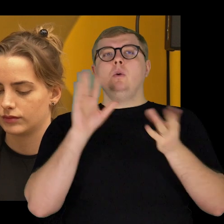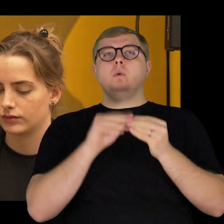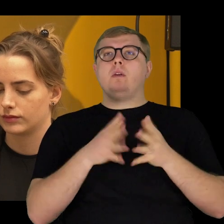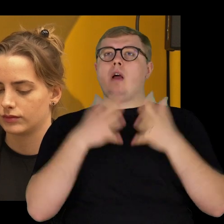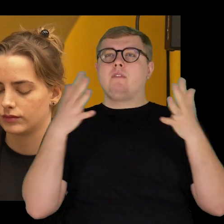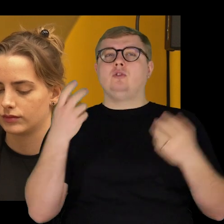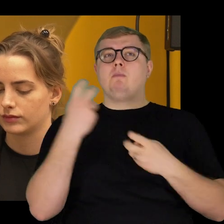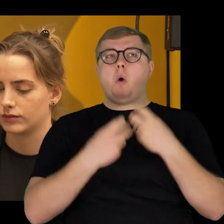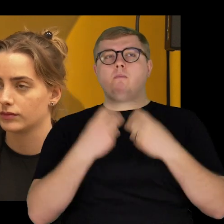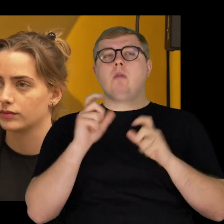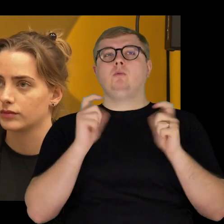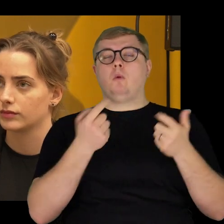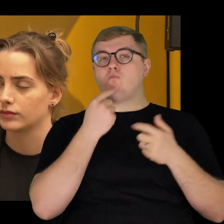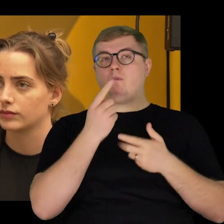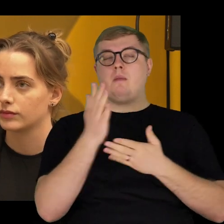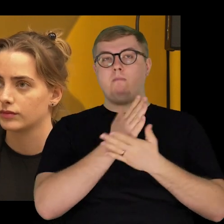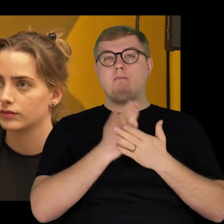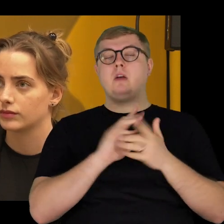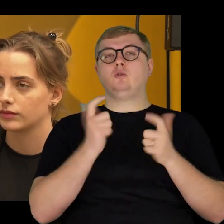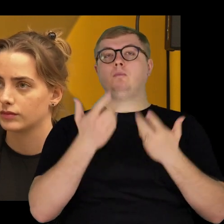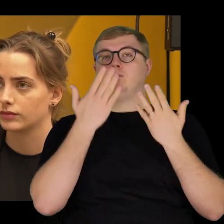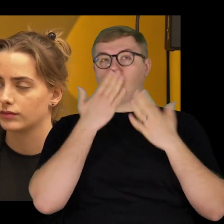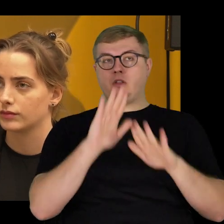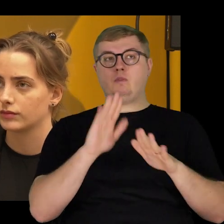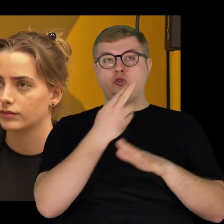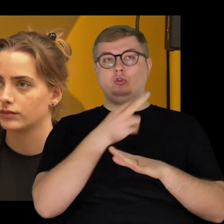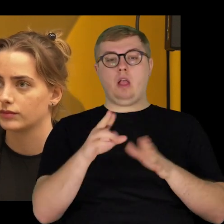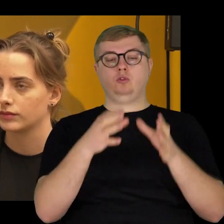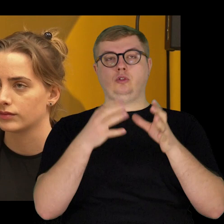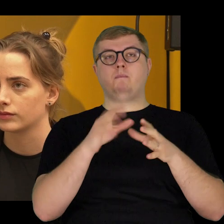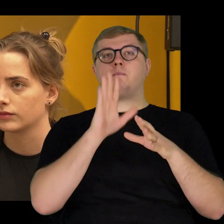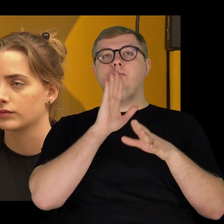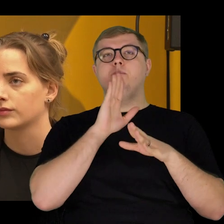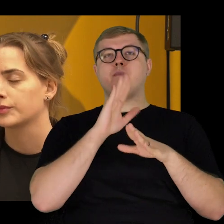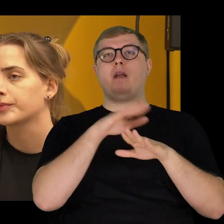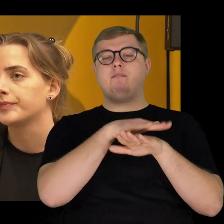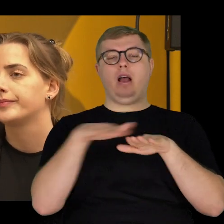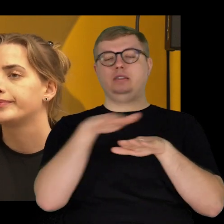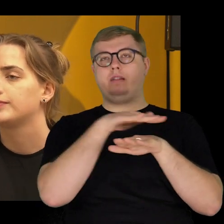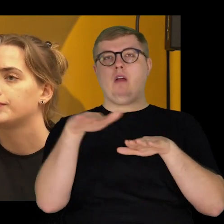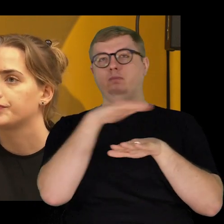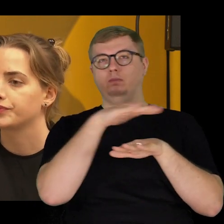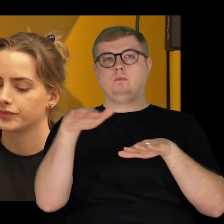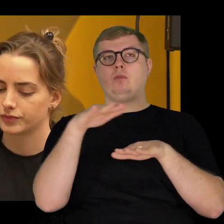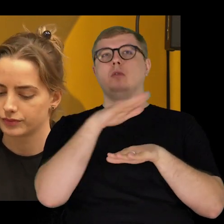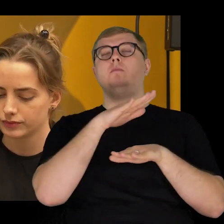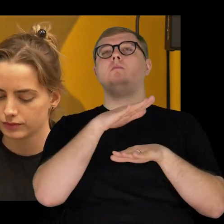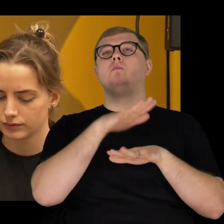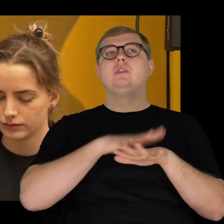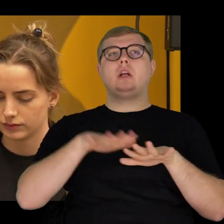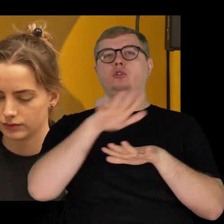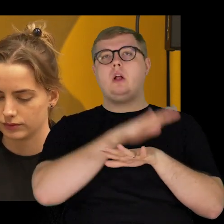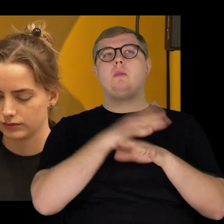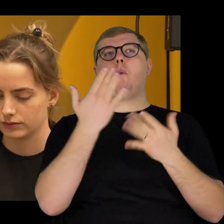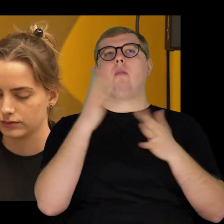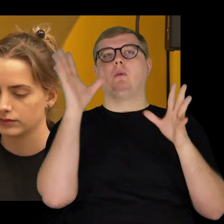problems, let's say, with the map is this presentation of this thing as stratified, and it presents a space as, and you forget easily that this is